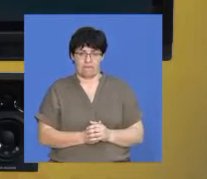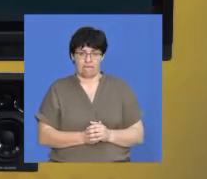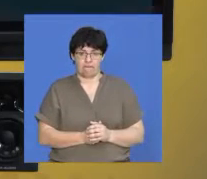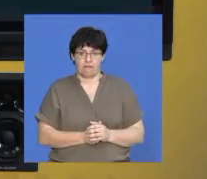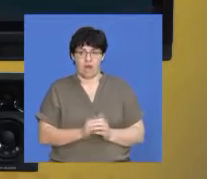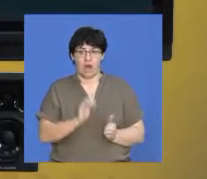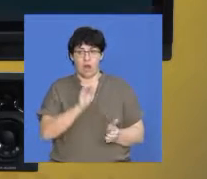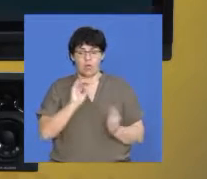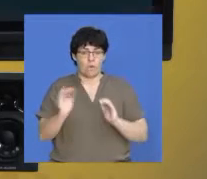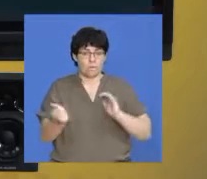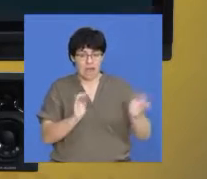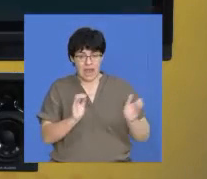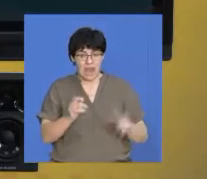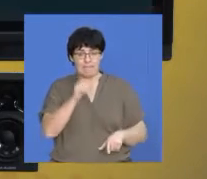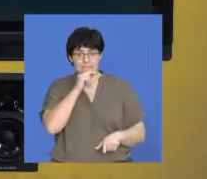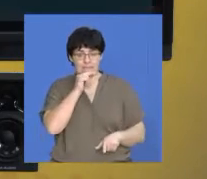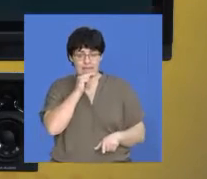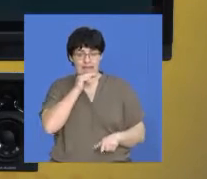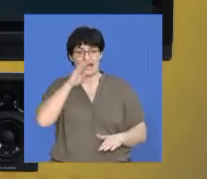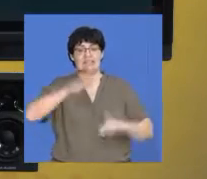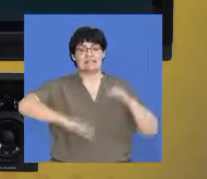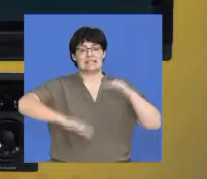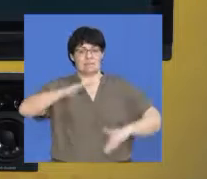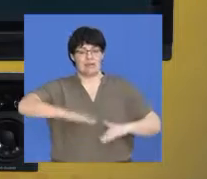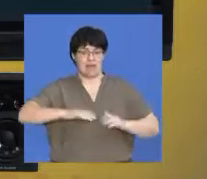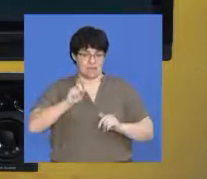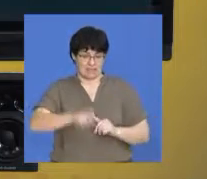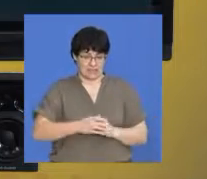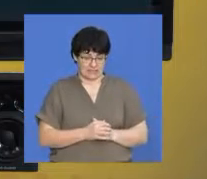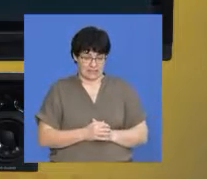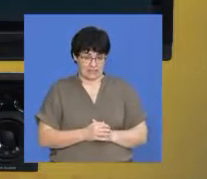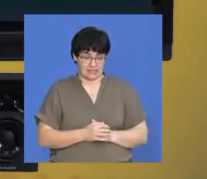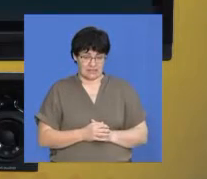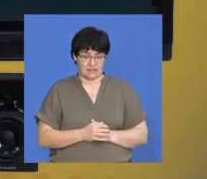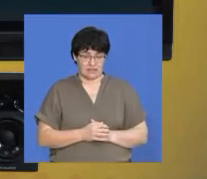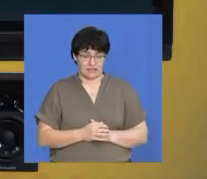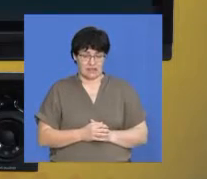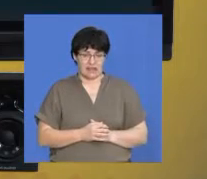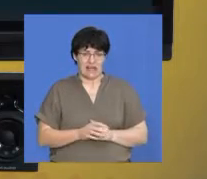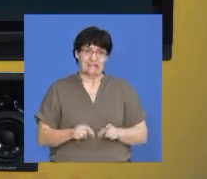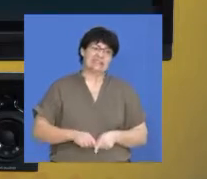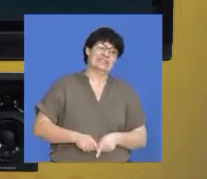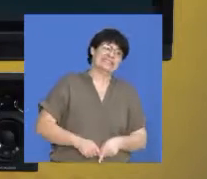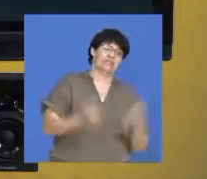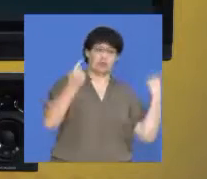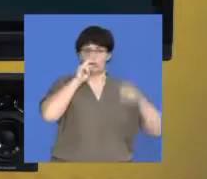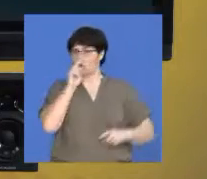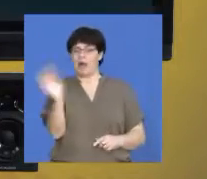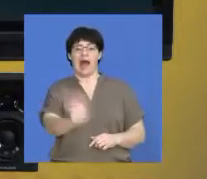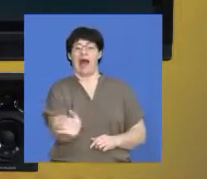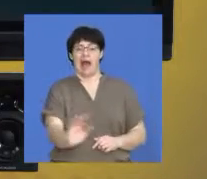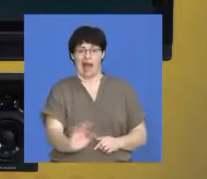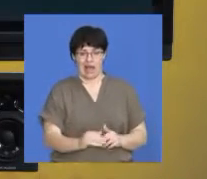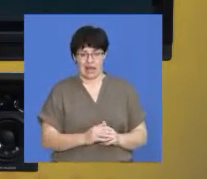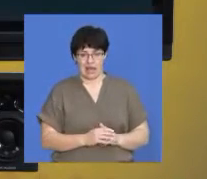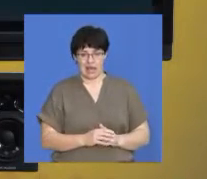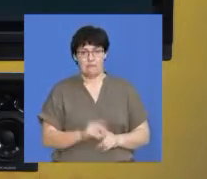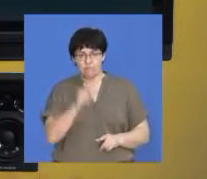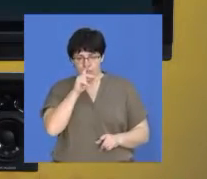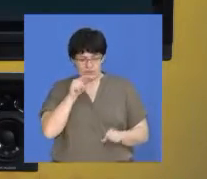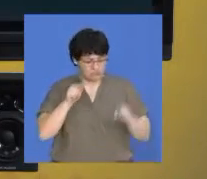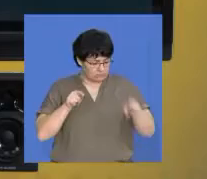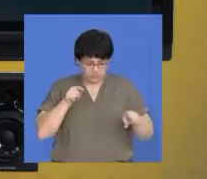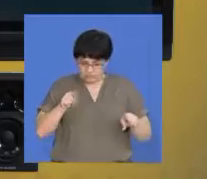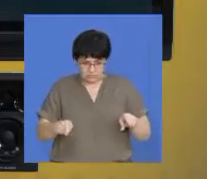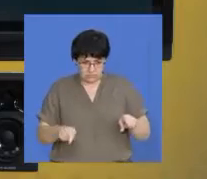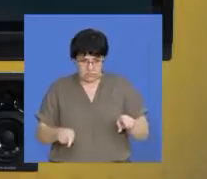comparing means you're looking for similarities. So don't start looking for differences. It's the things that are similar.